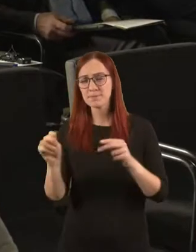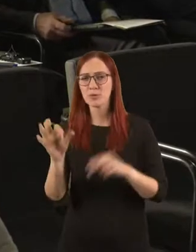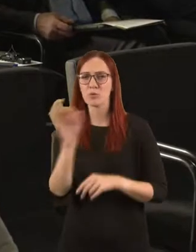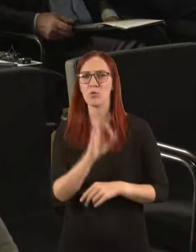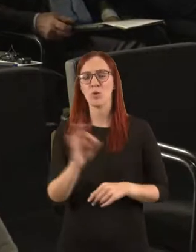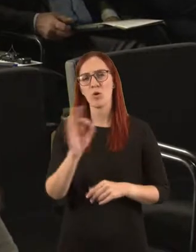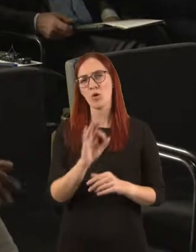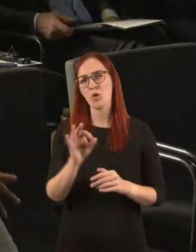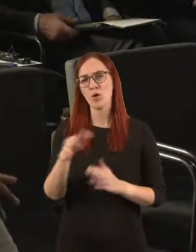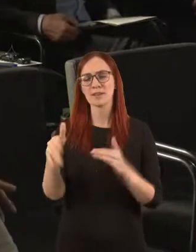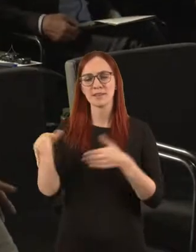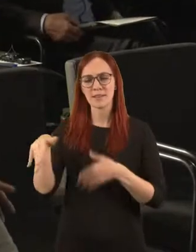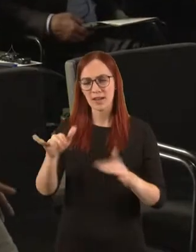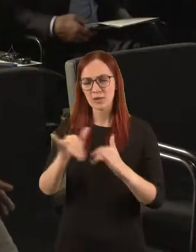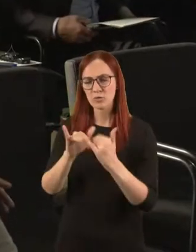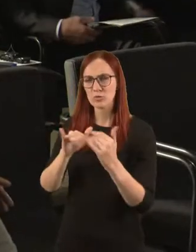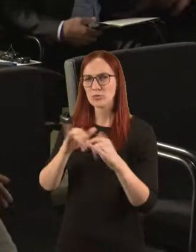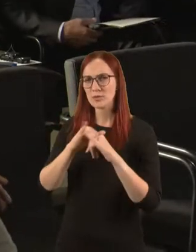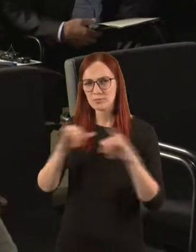We are